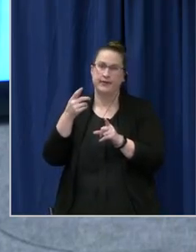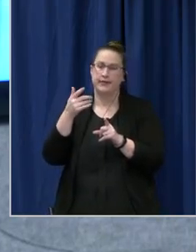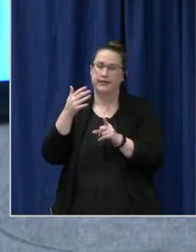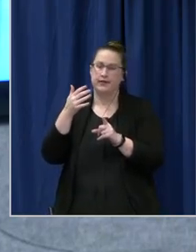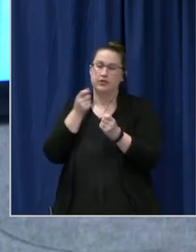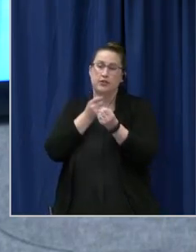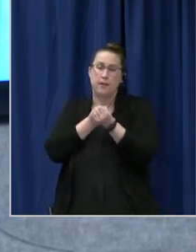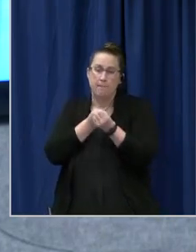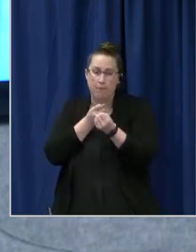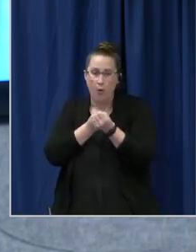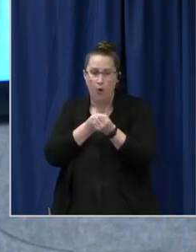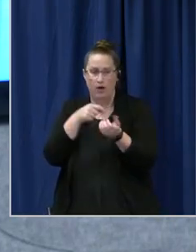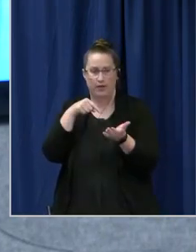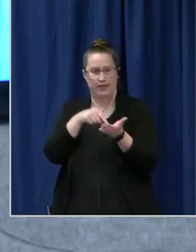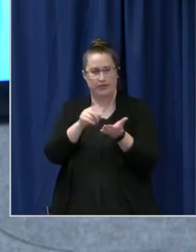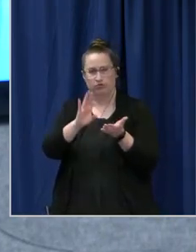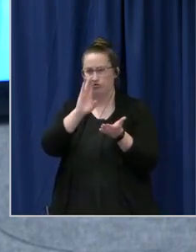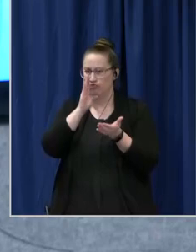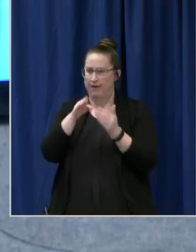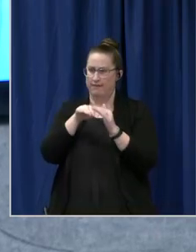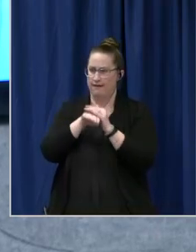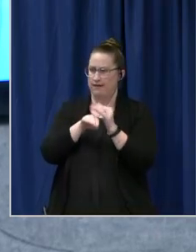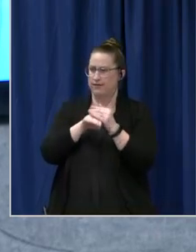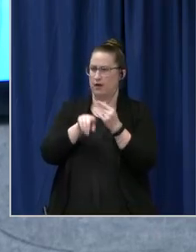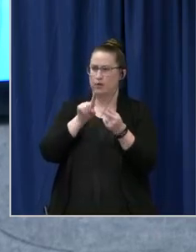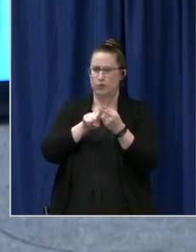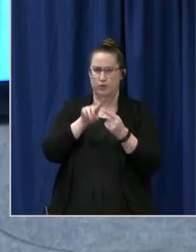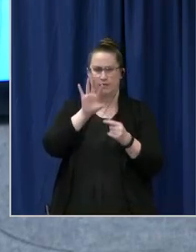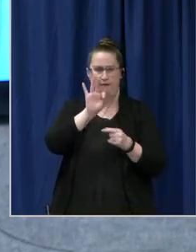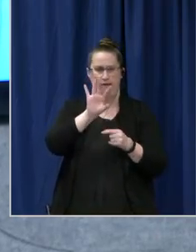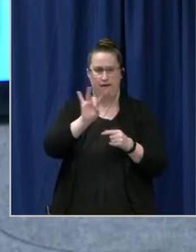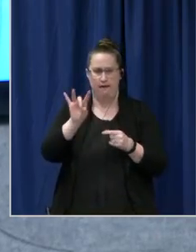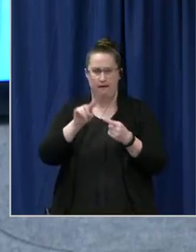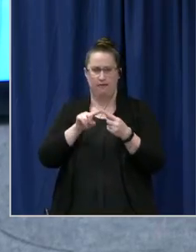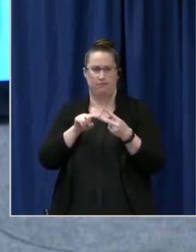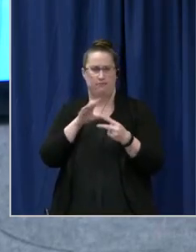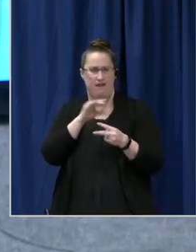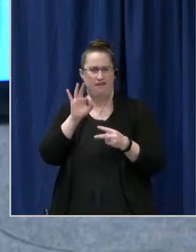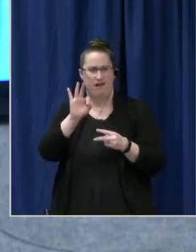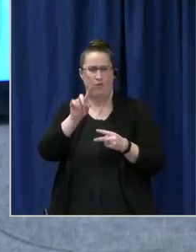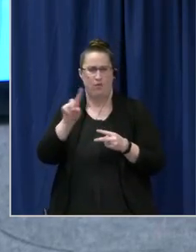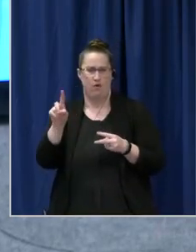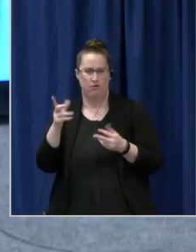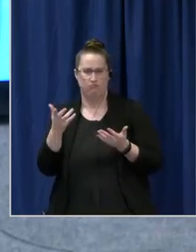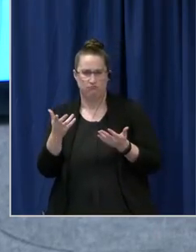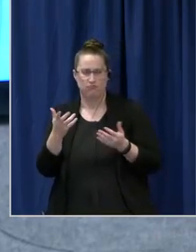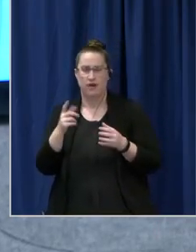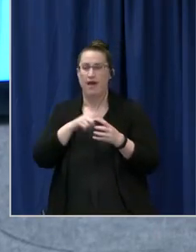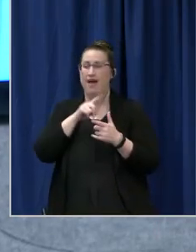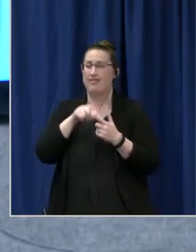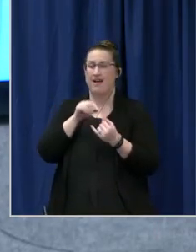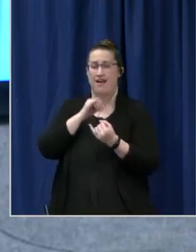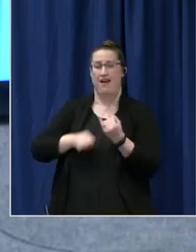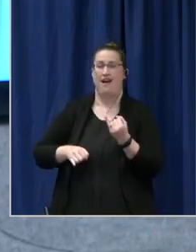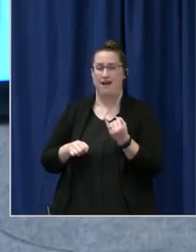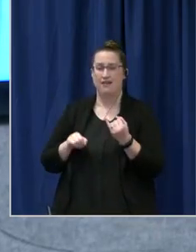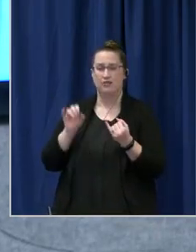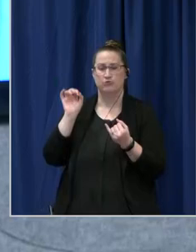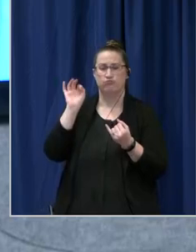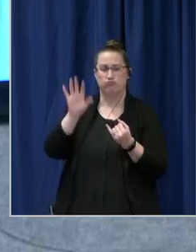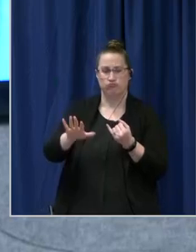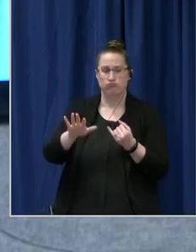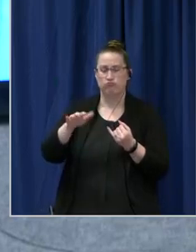support this direct access to 988 and 911. And then finally, it occurred